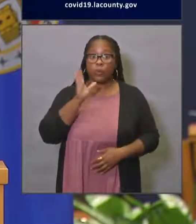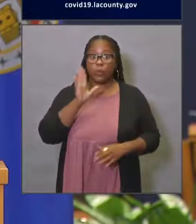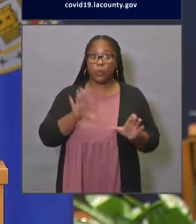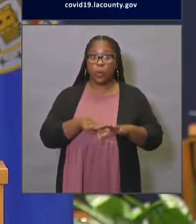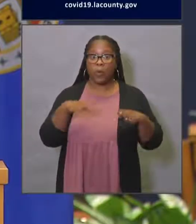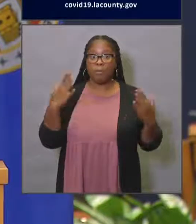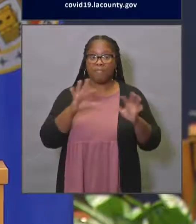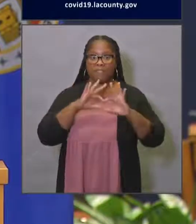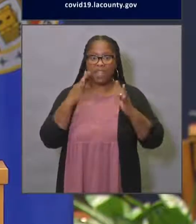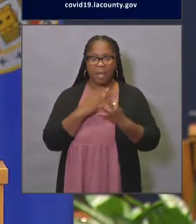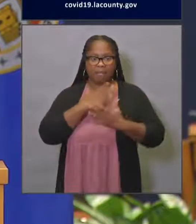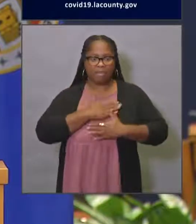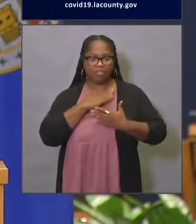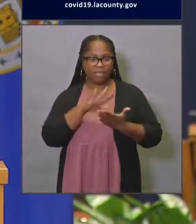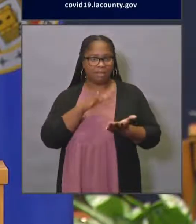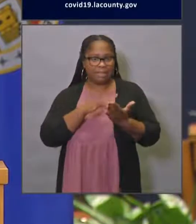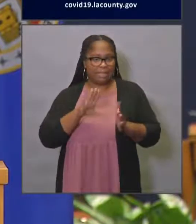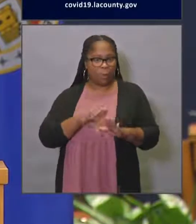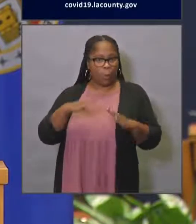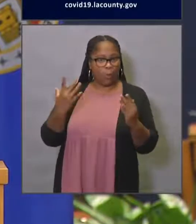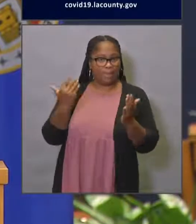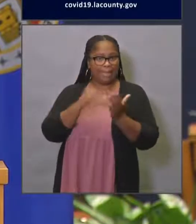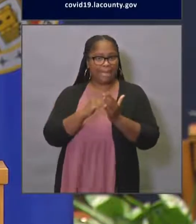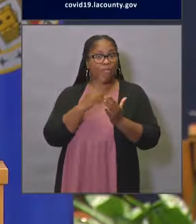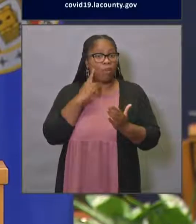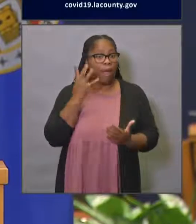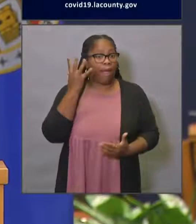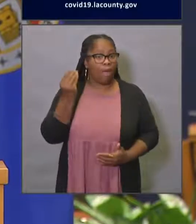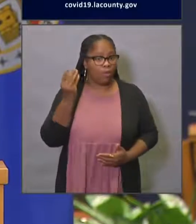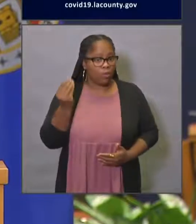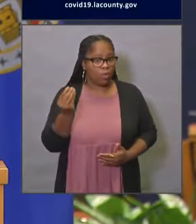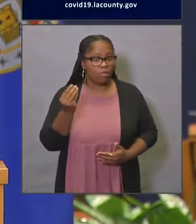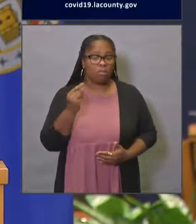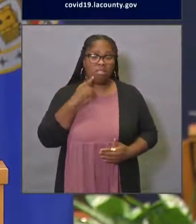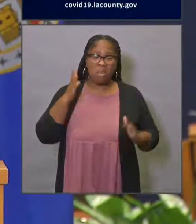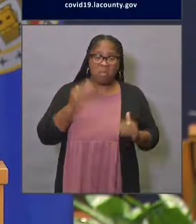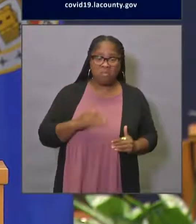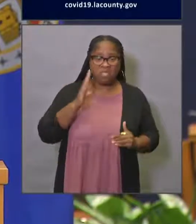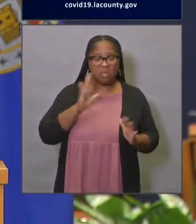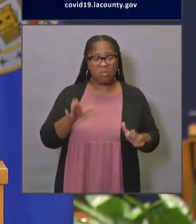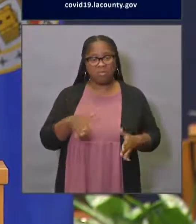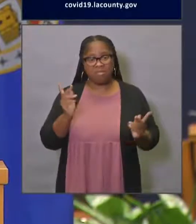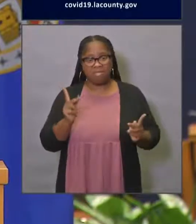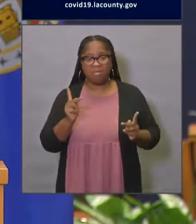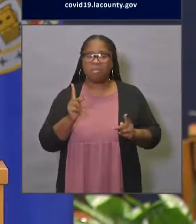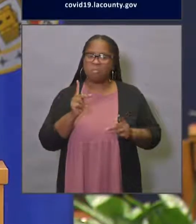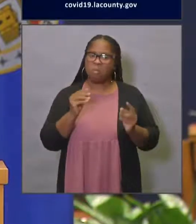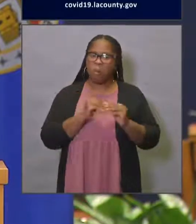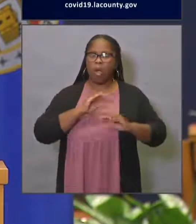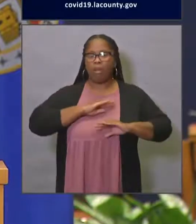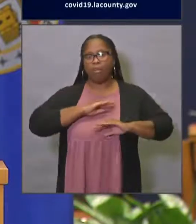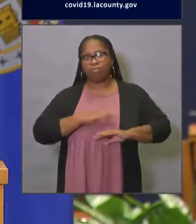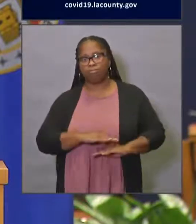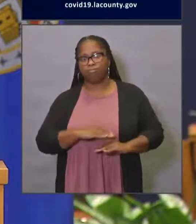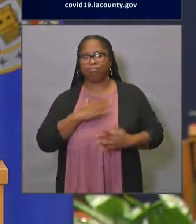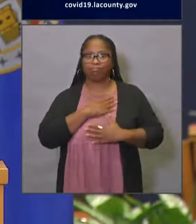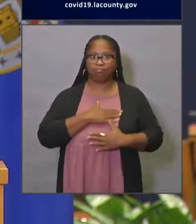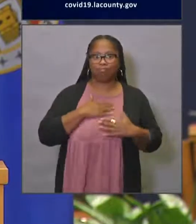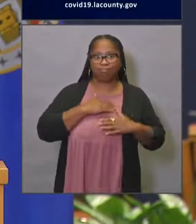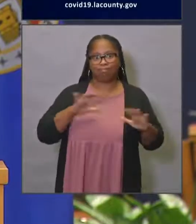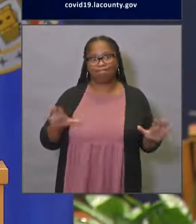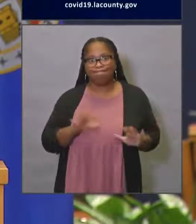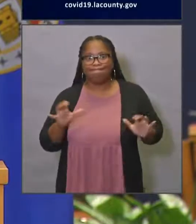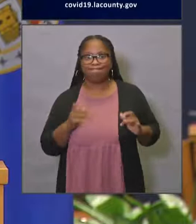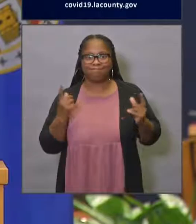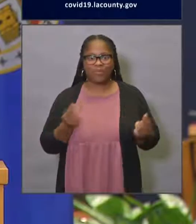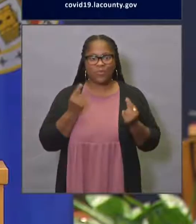open outdoors. I hope this provides much-needed relief and respite for residents who are looking for some activities outside of their